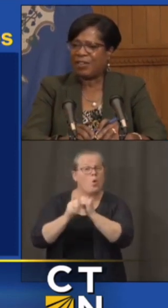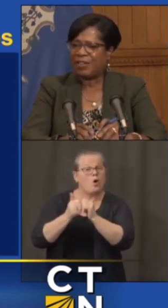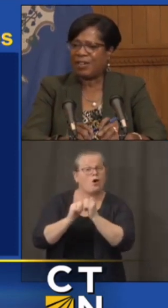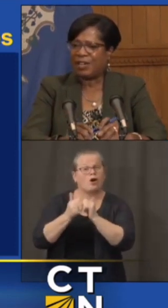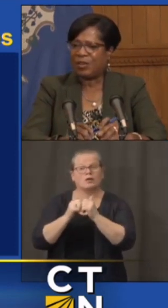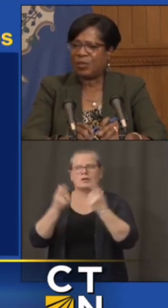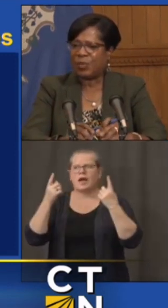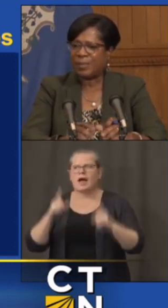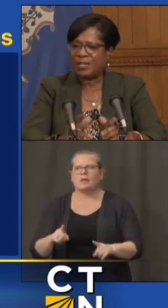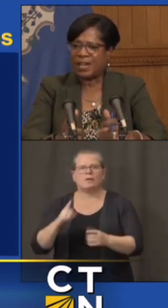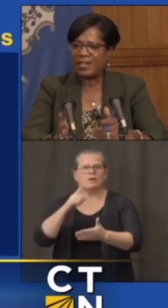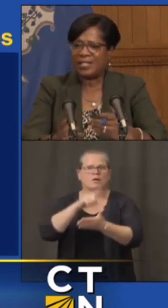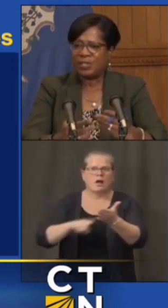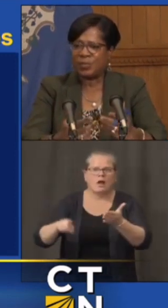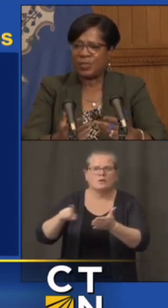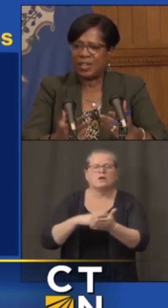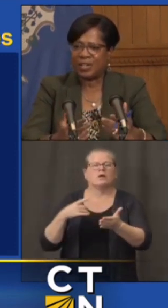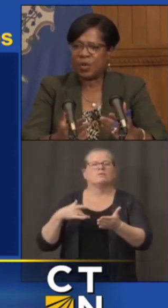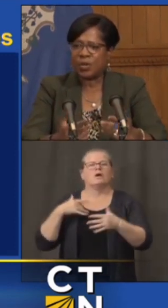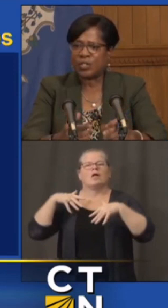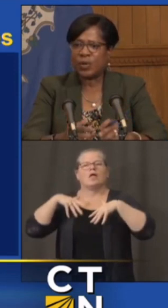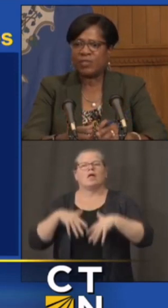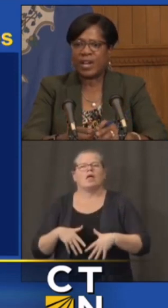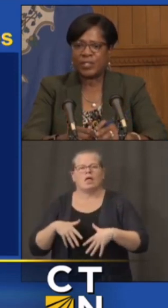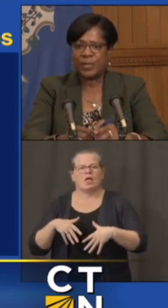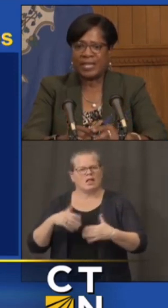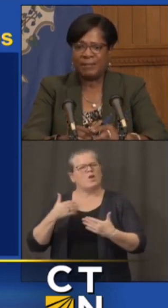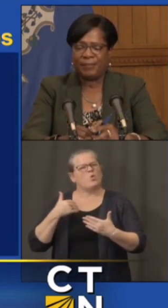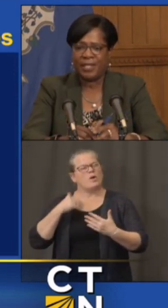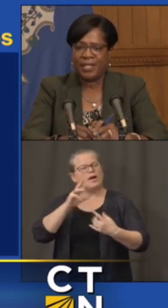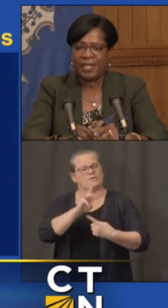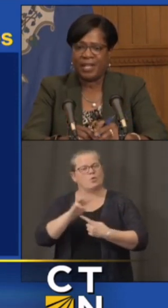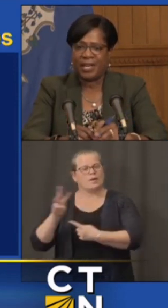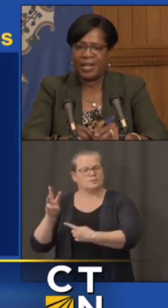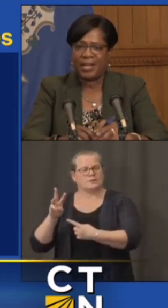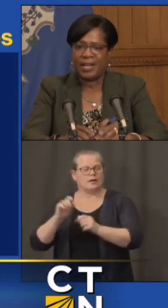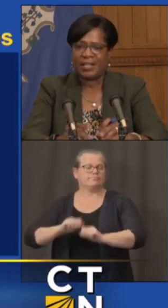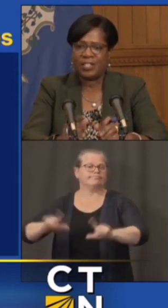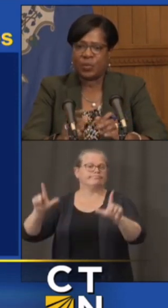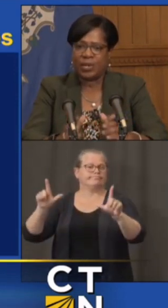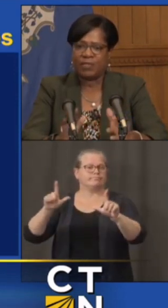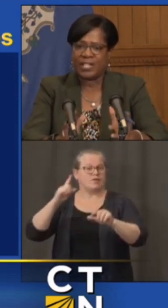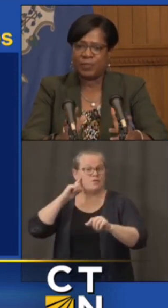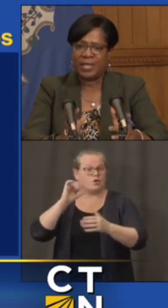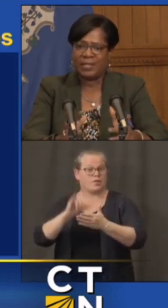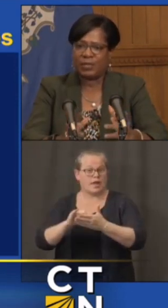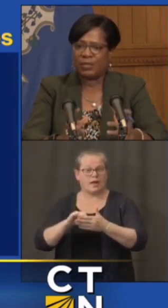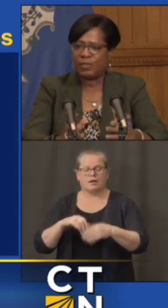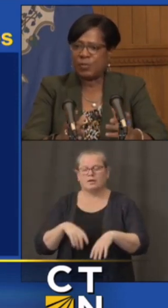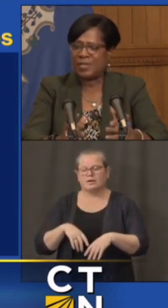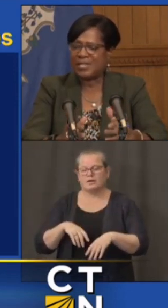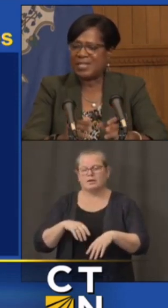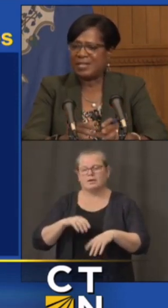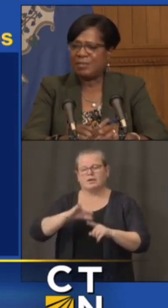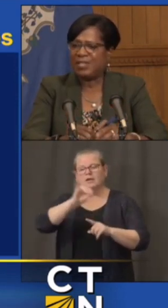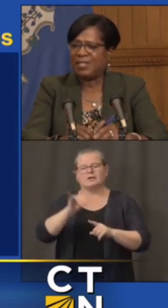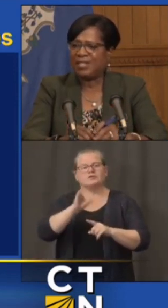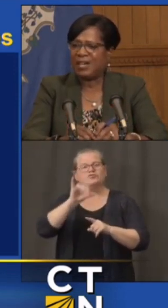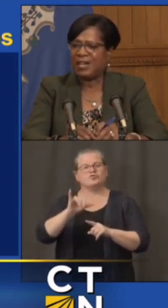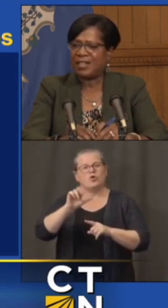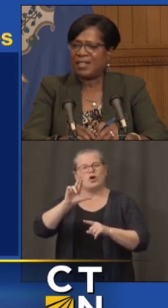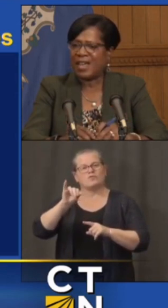they have a website and some called Join Rise B. And the Join Rise B sort of group and